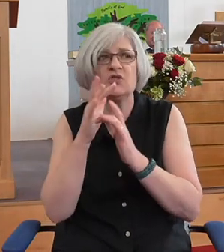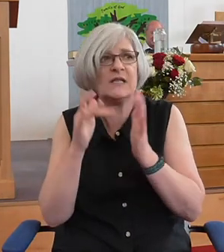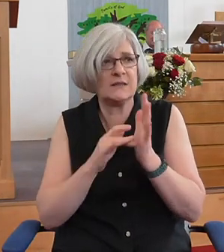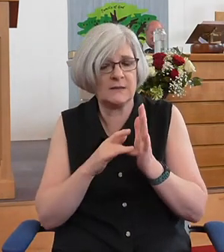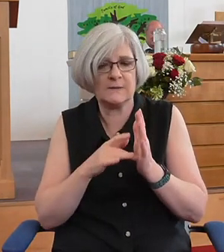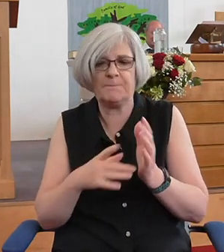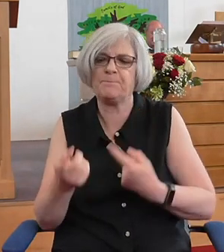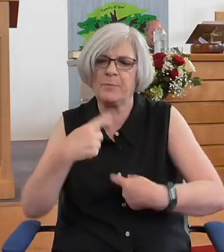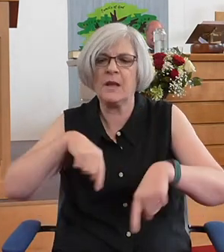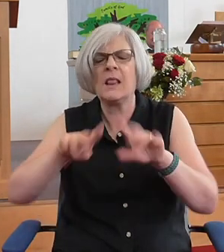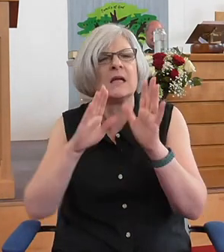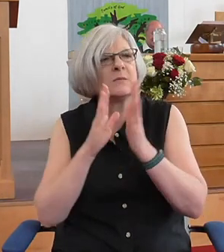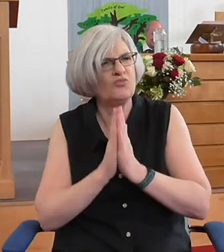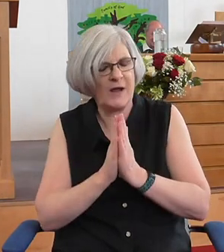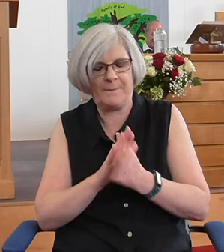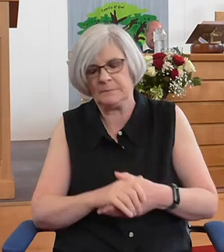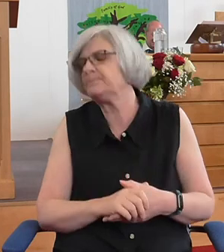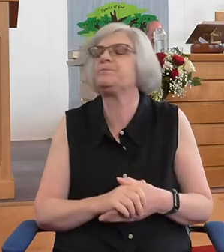us pray.